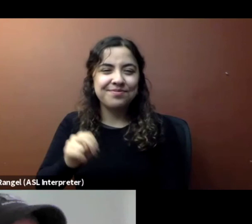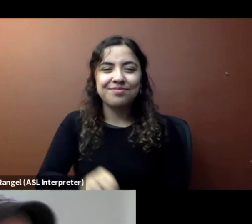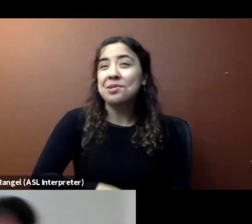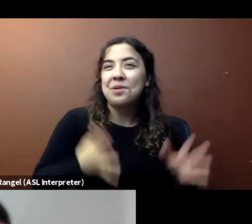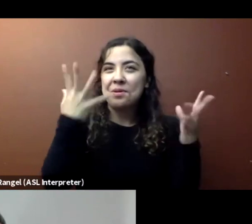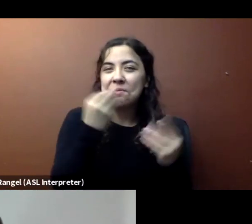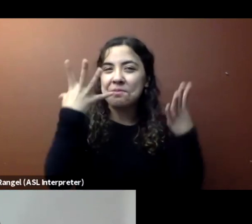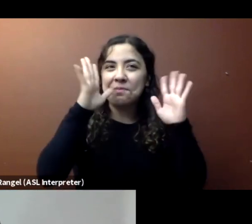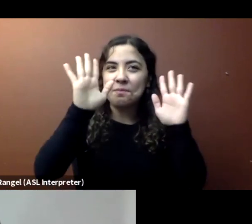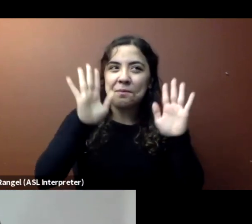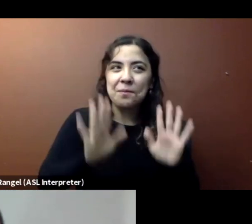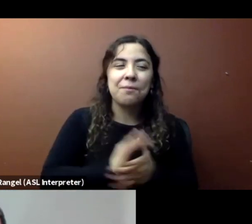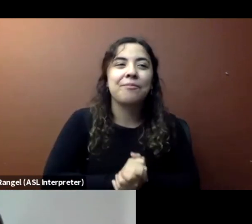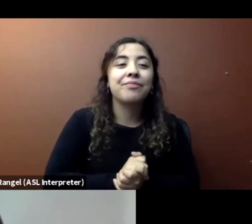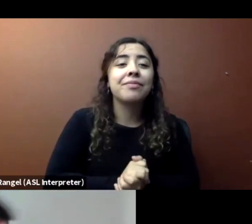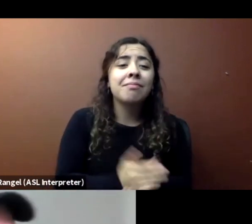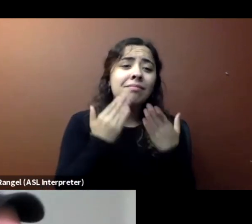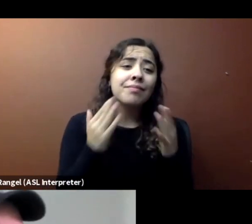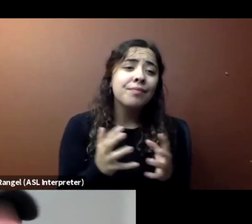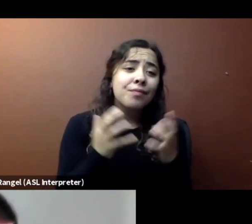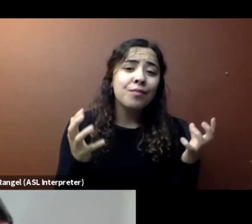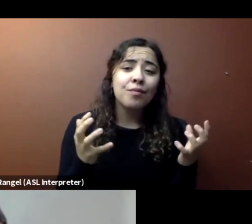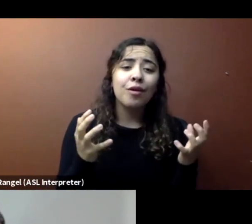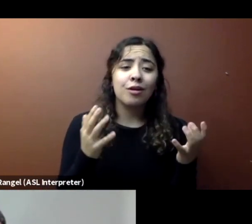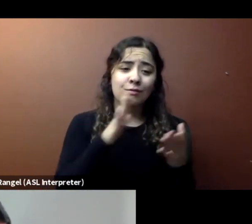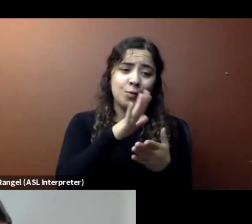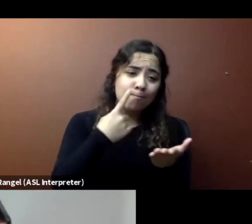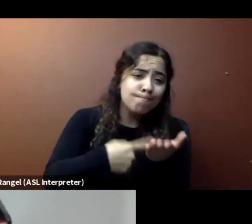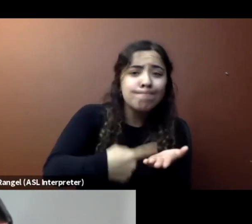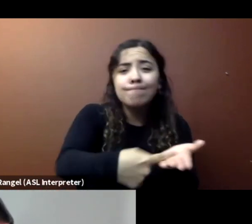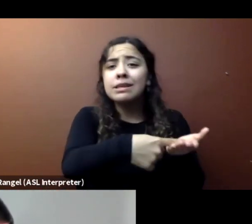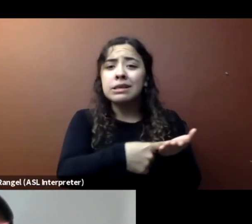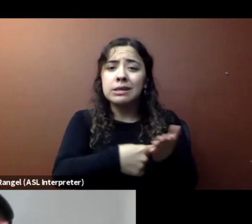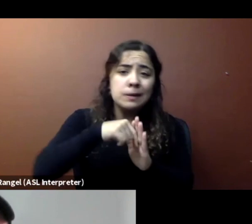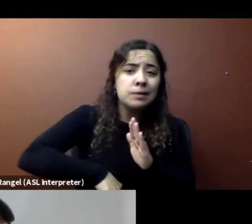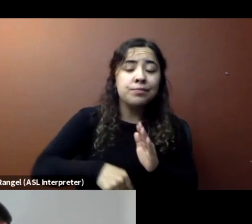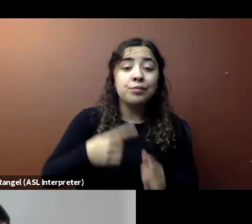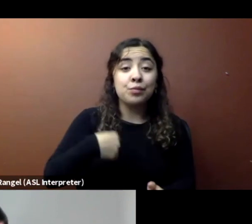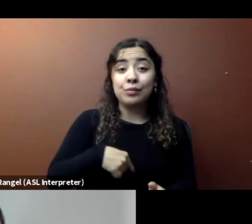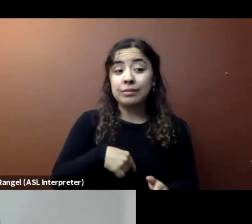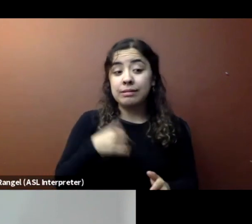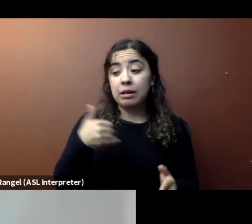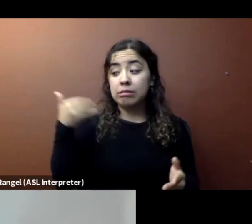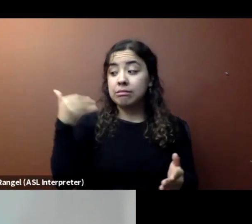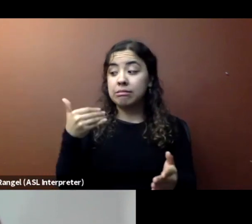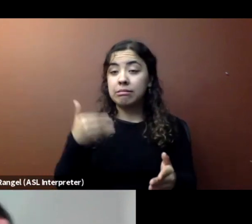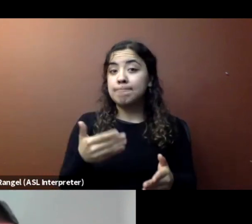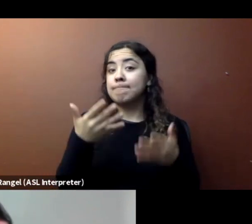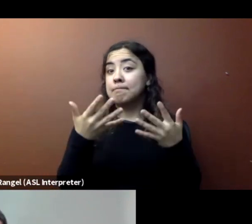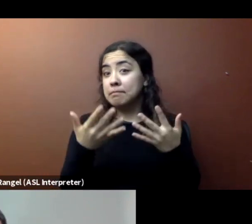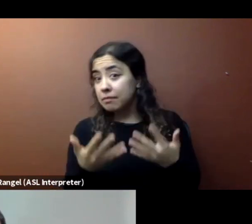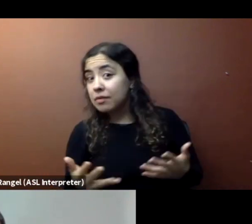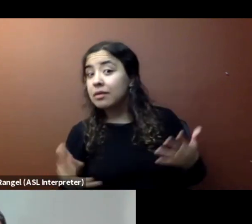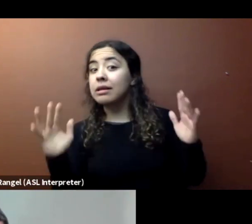Wonderful. Well, thank you so much for all of this. We are reaching the end. While Abhi